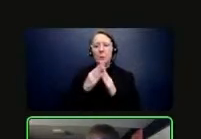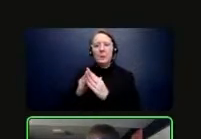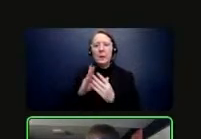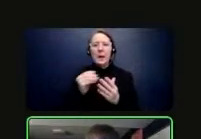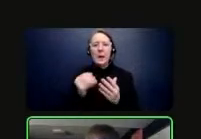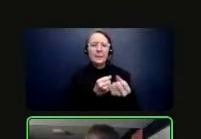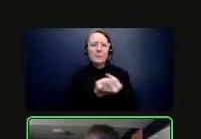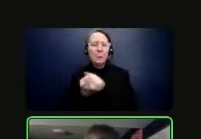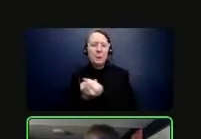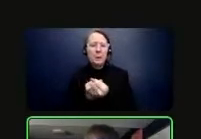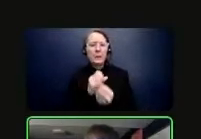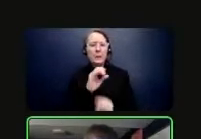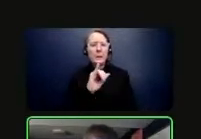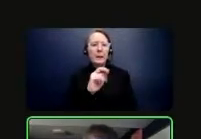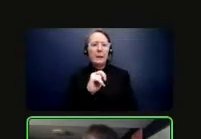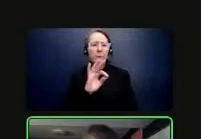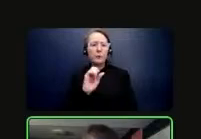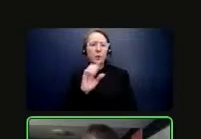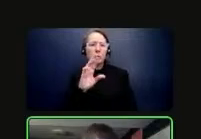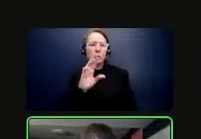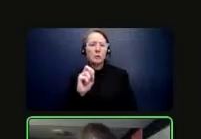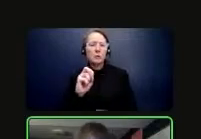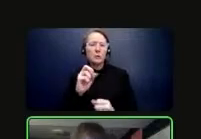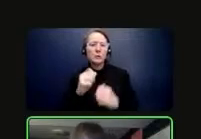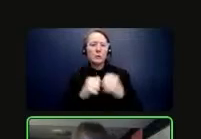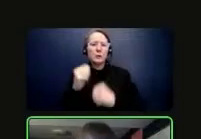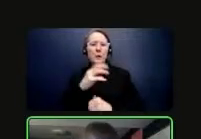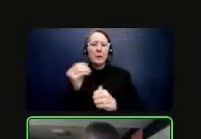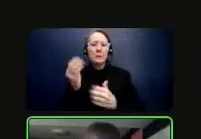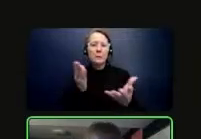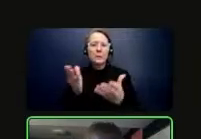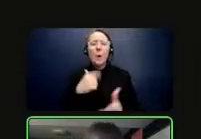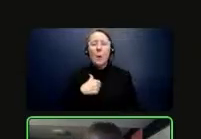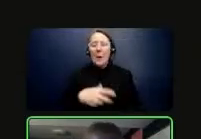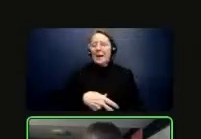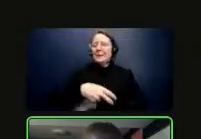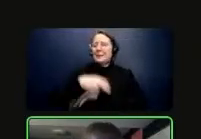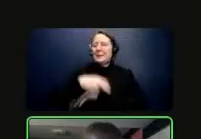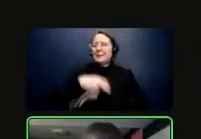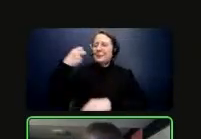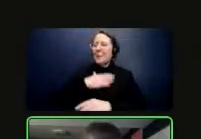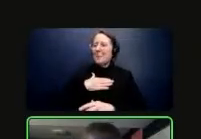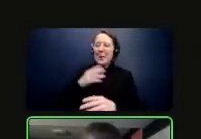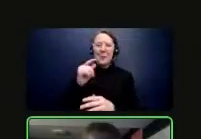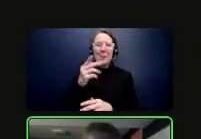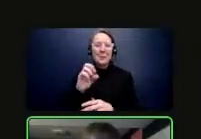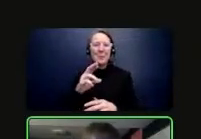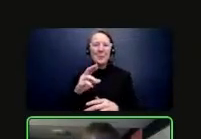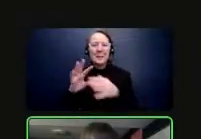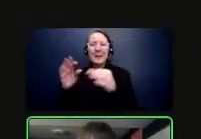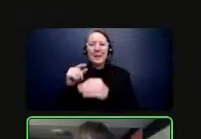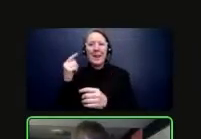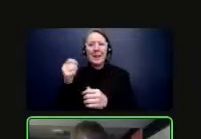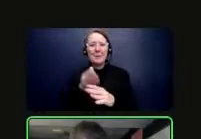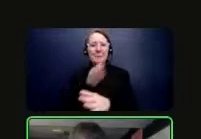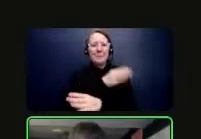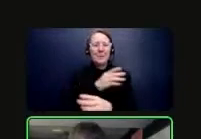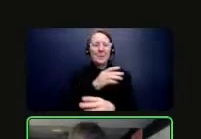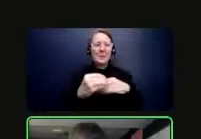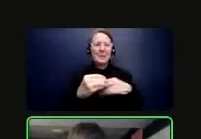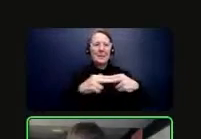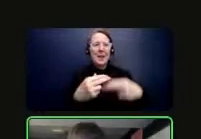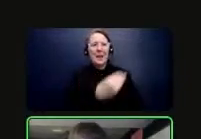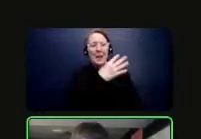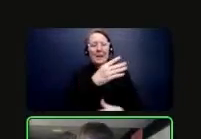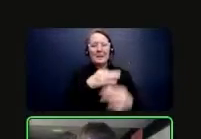and services. I just stole my own thunder by saying that on that slide versus this one. All right, we're already ahead of